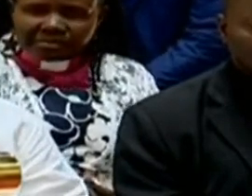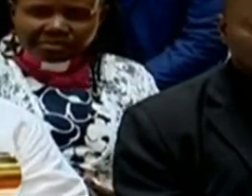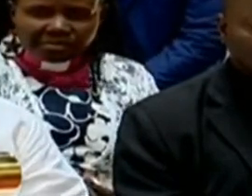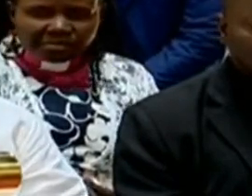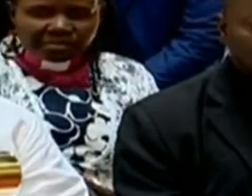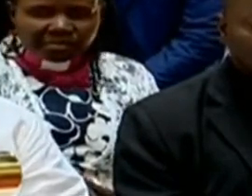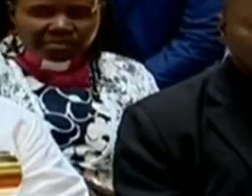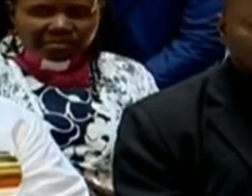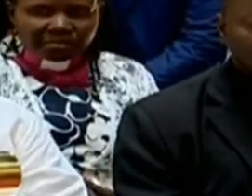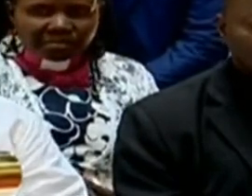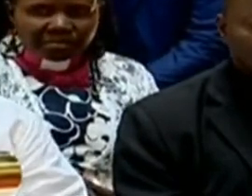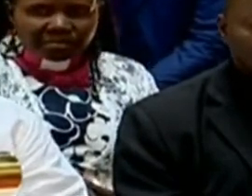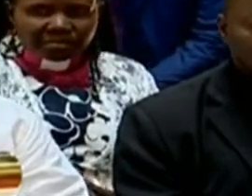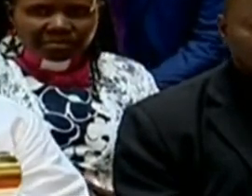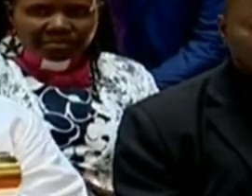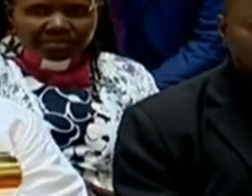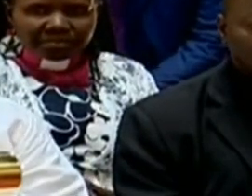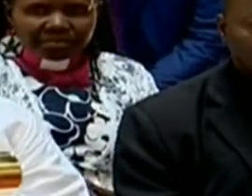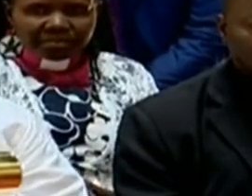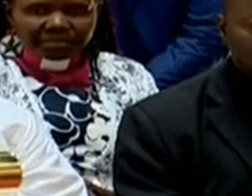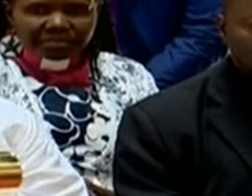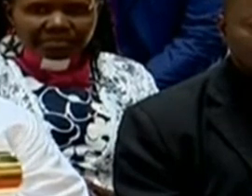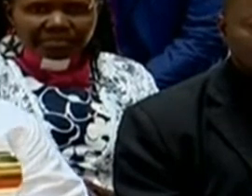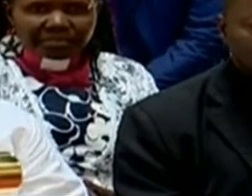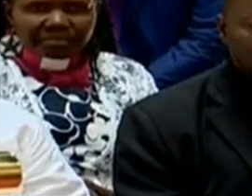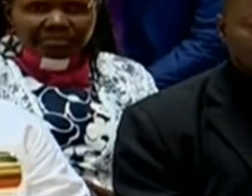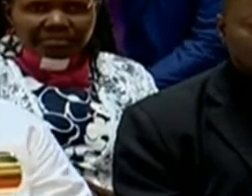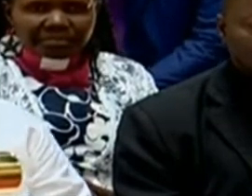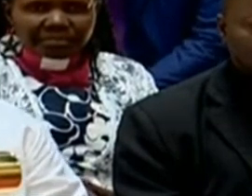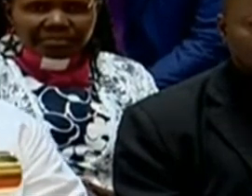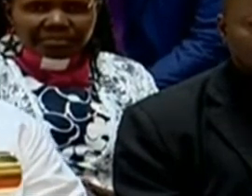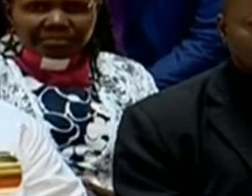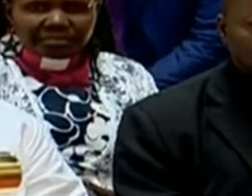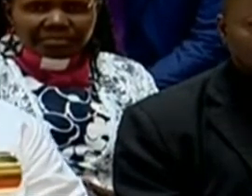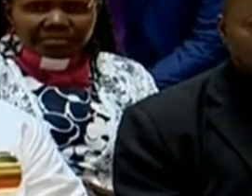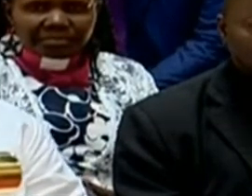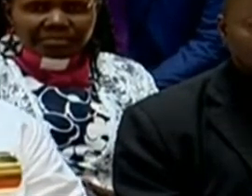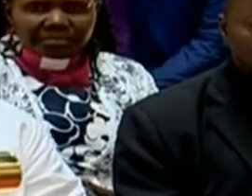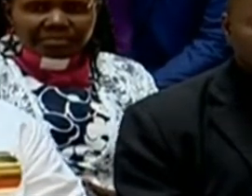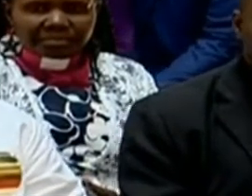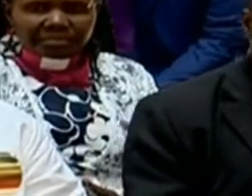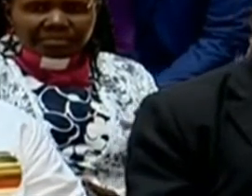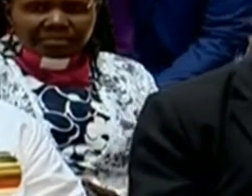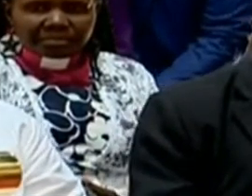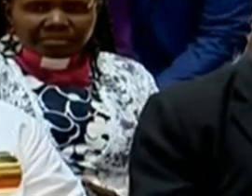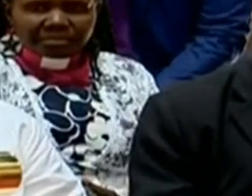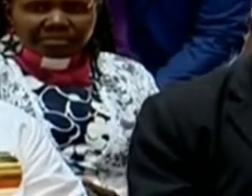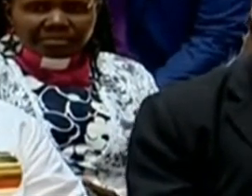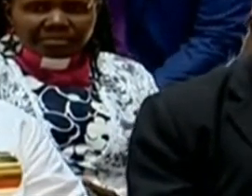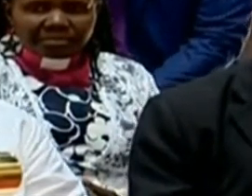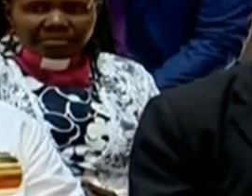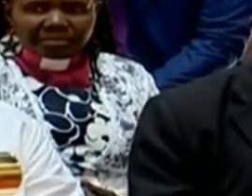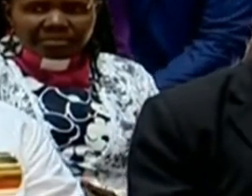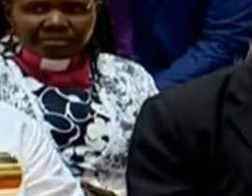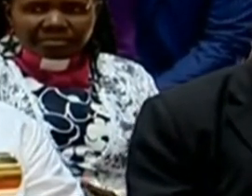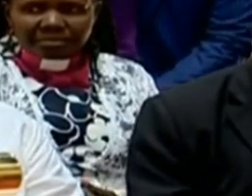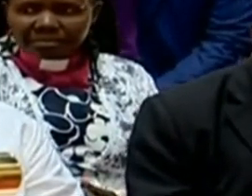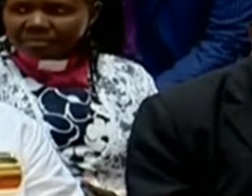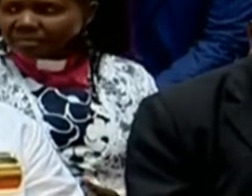weeping, and with mourning. So rend your heart and not your garments. Return to the Lord your